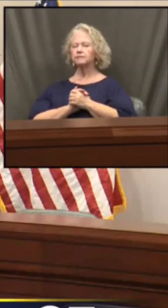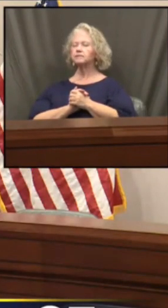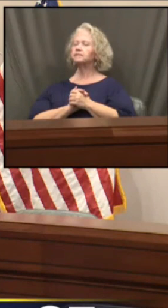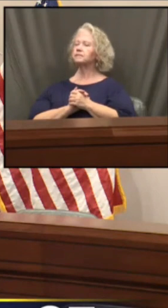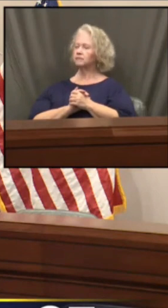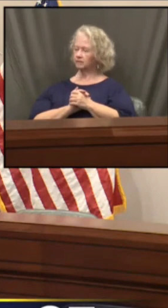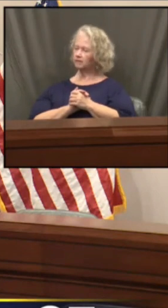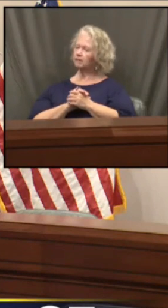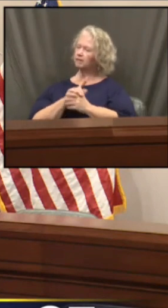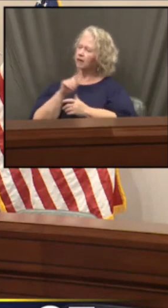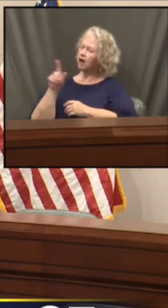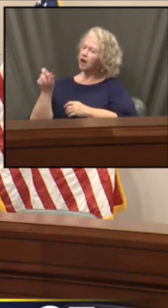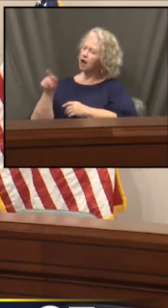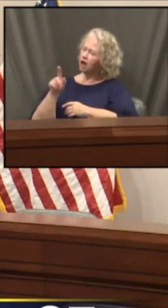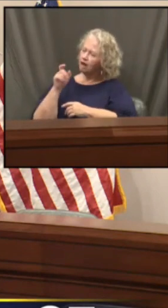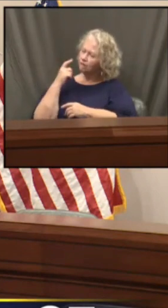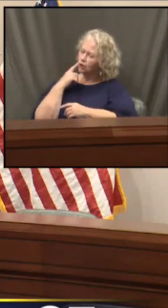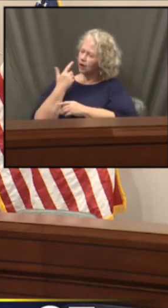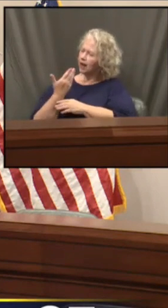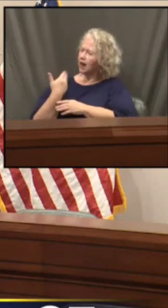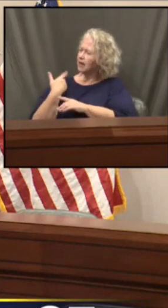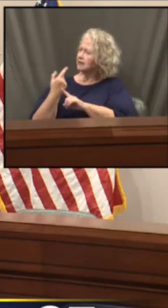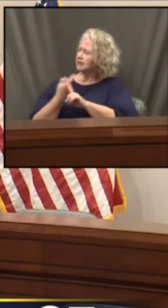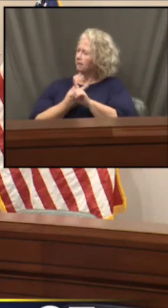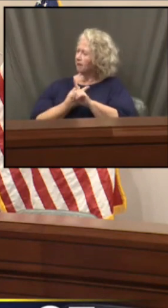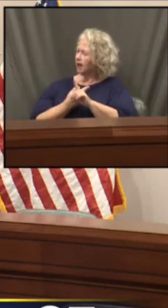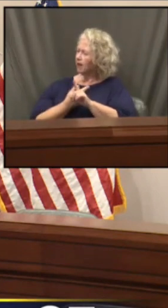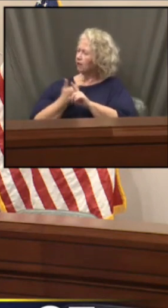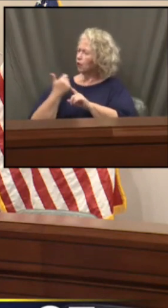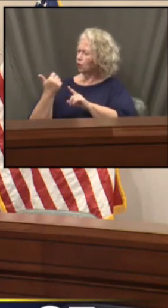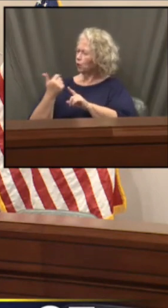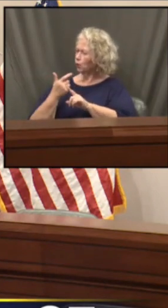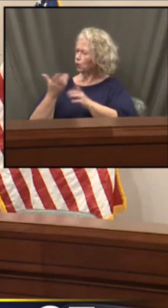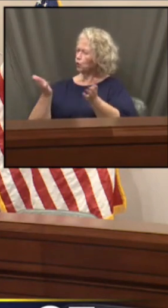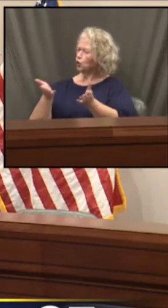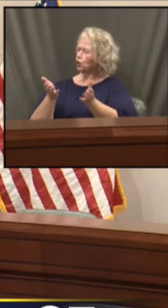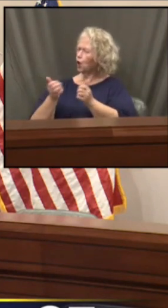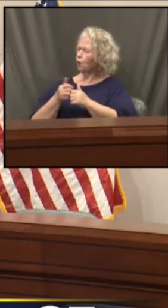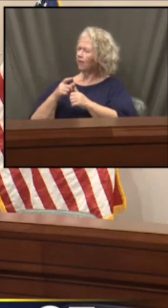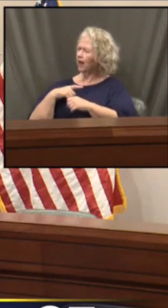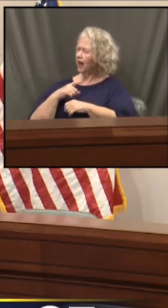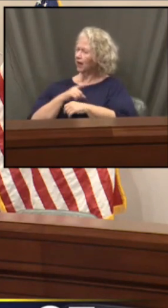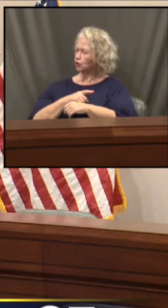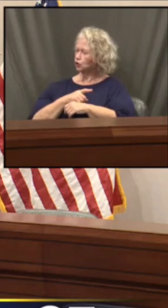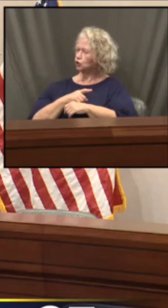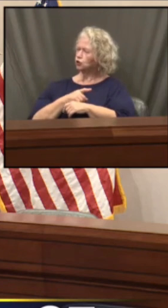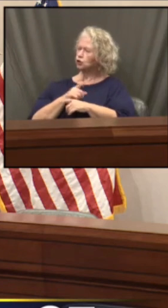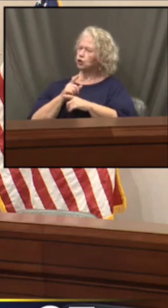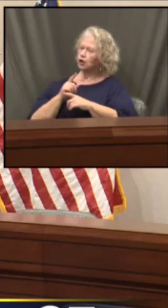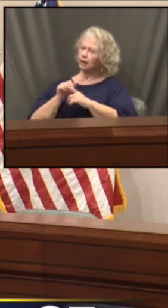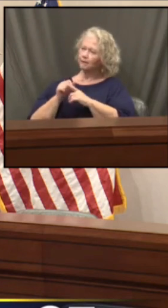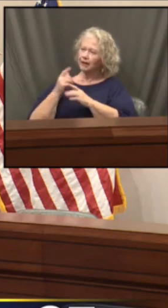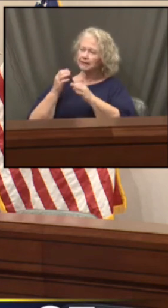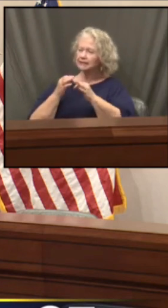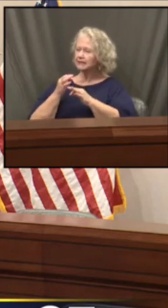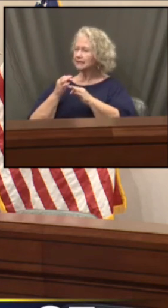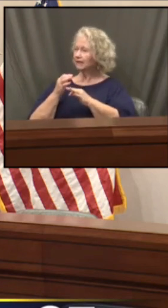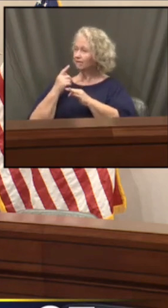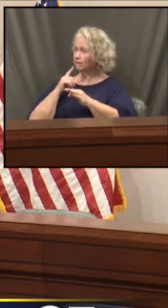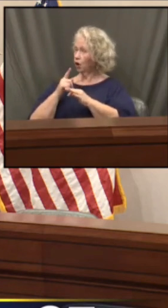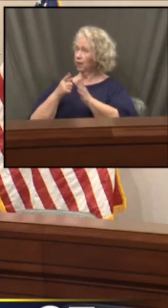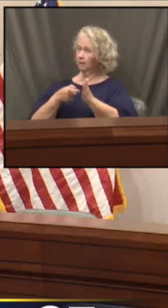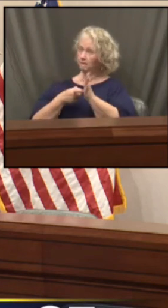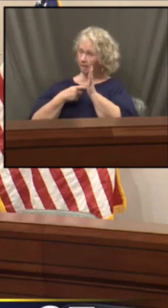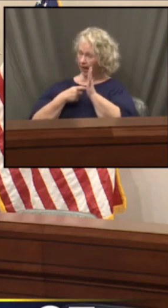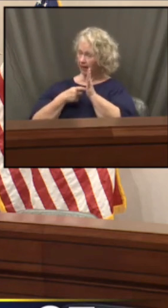And Governor, you had said last month, I think, that you wanted to talk to the legislature about making this decision when it came to a mandate for state employees. Is that something